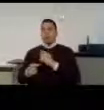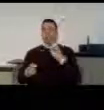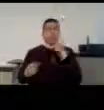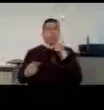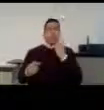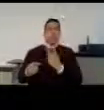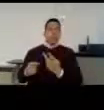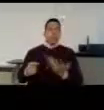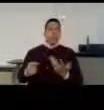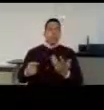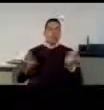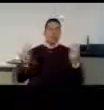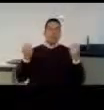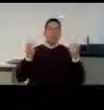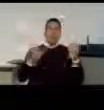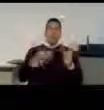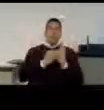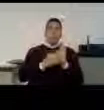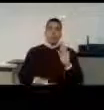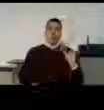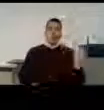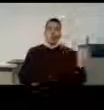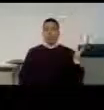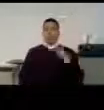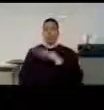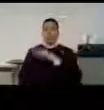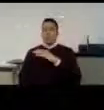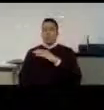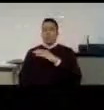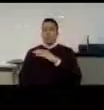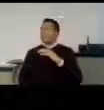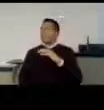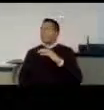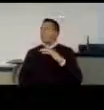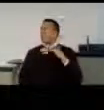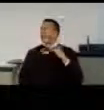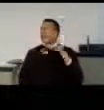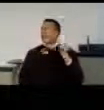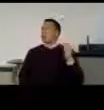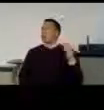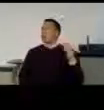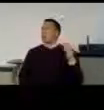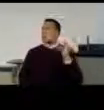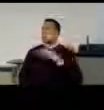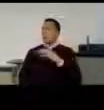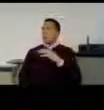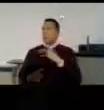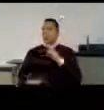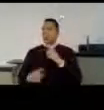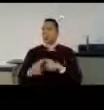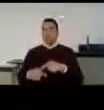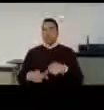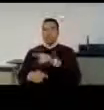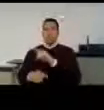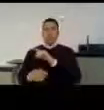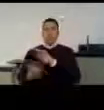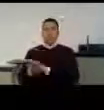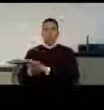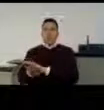what we see are a lot of students being shipped, I should not say shipped, being sent to these